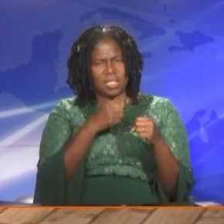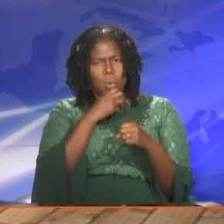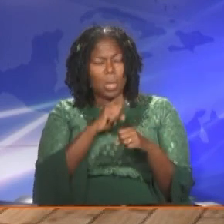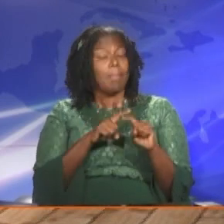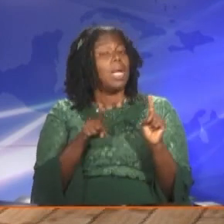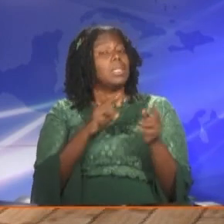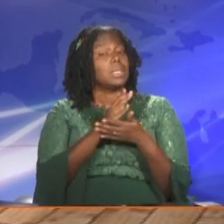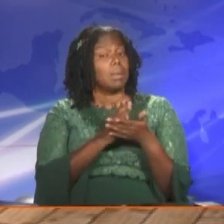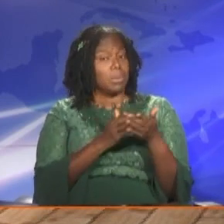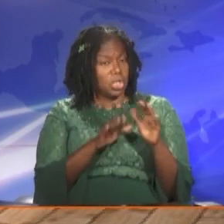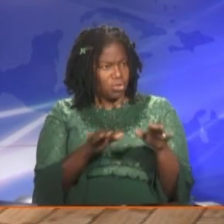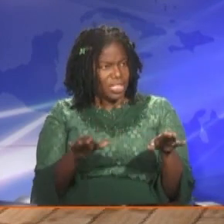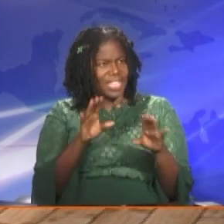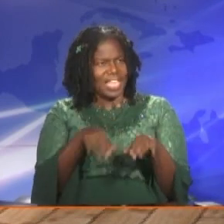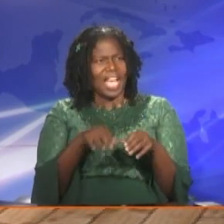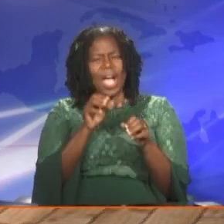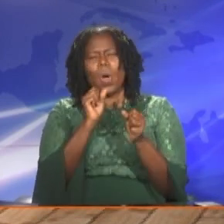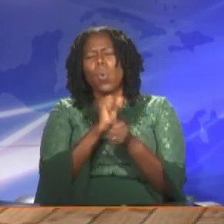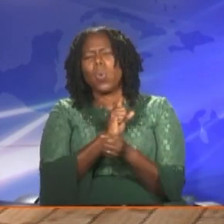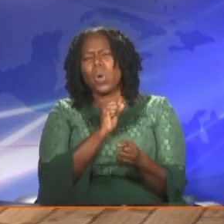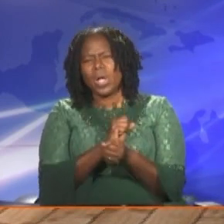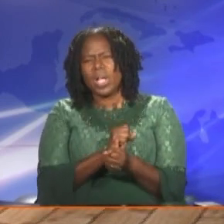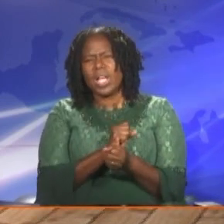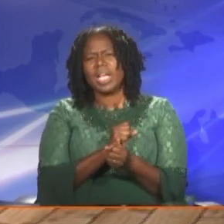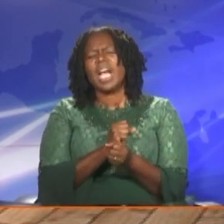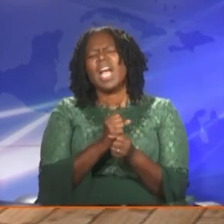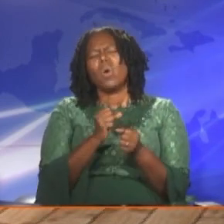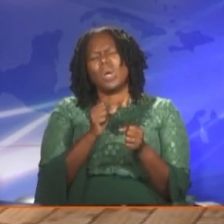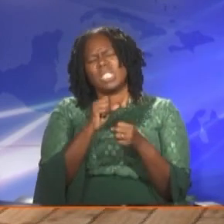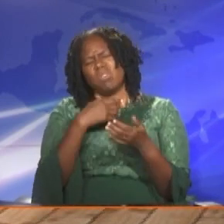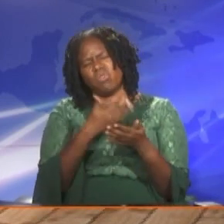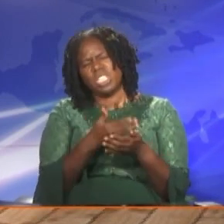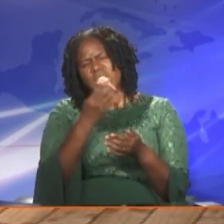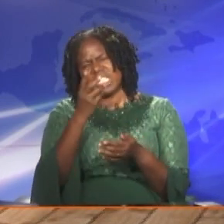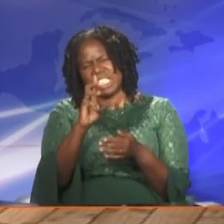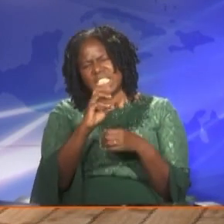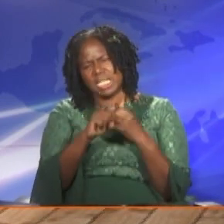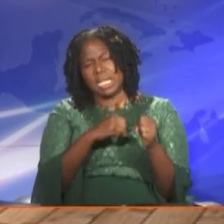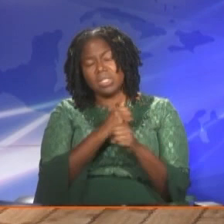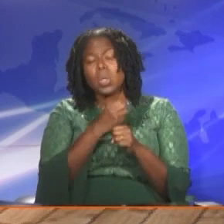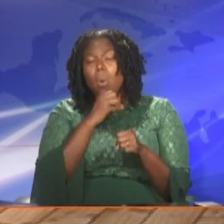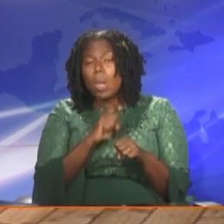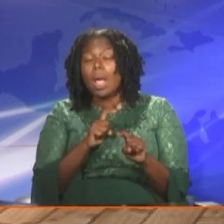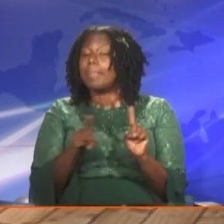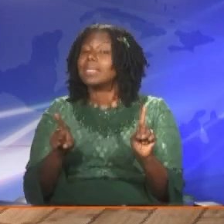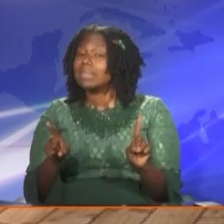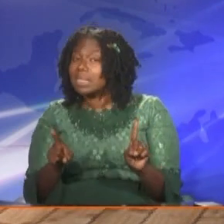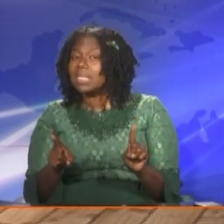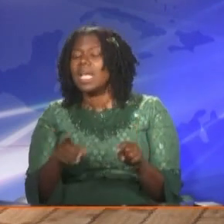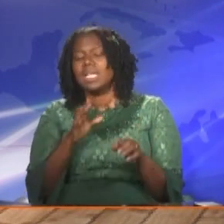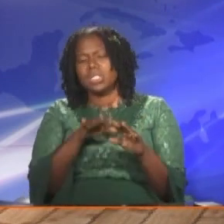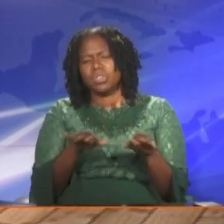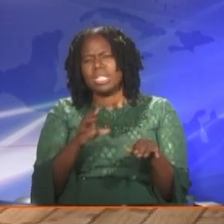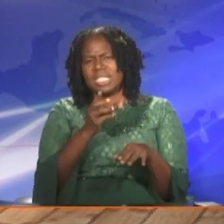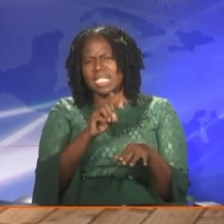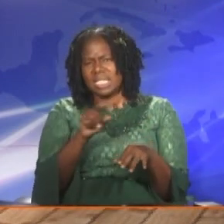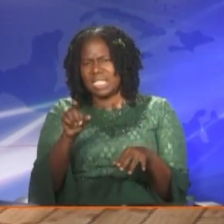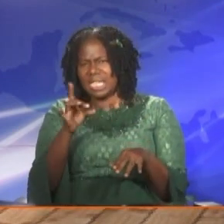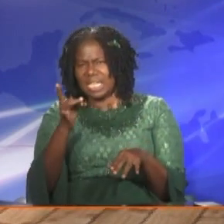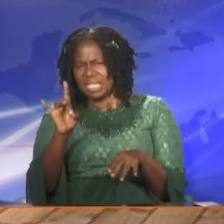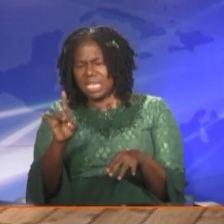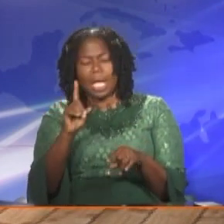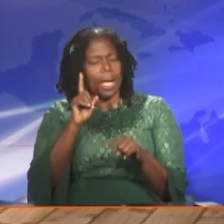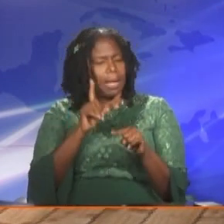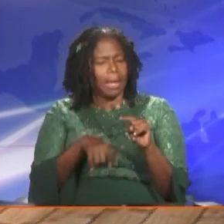as the minimum age for employment. So having a list of hazardous work that children 16 to 18 cannot be engaged